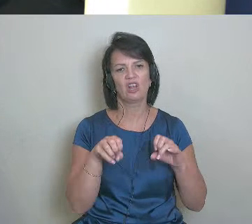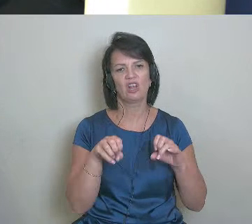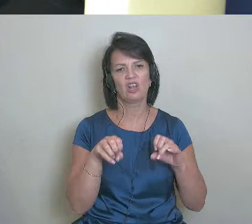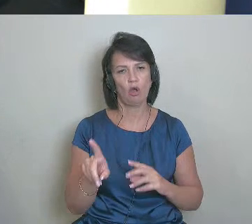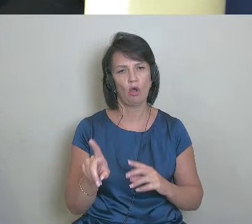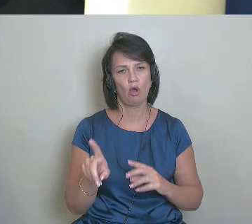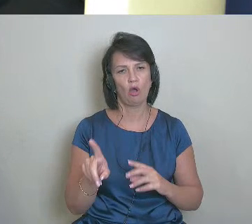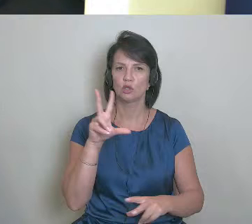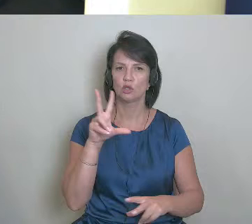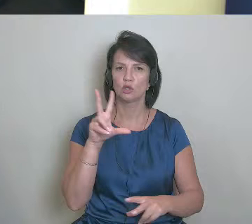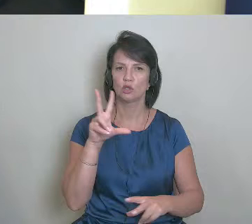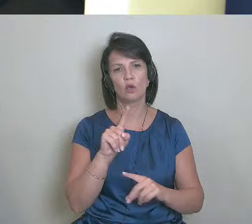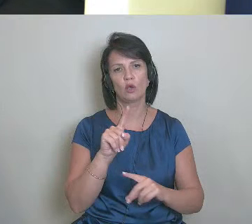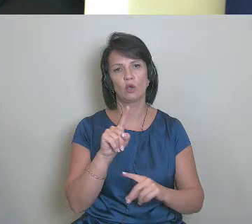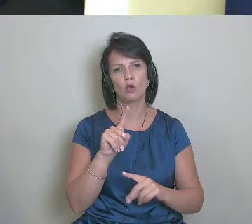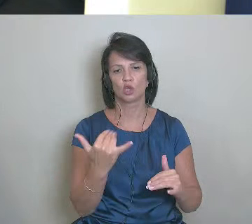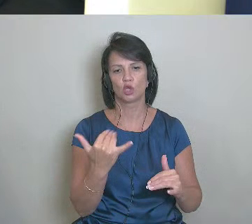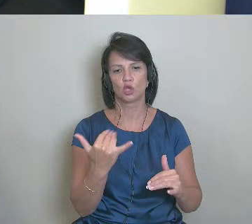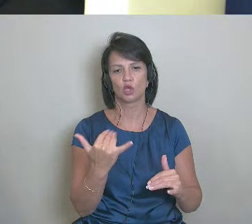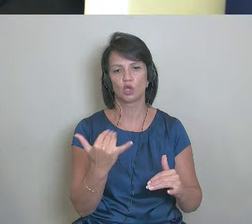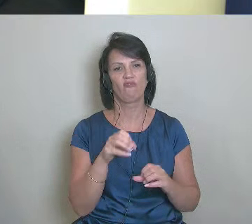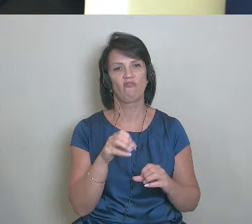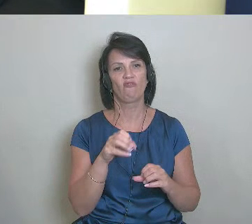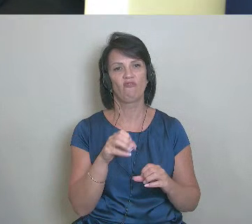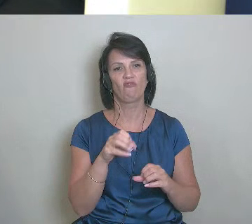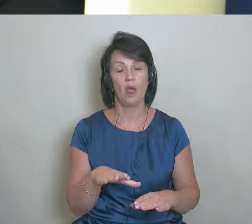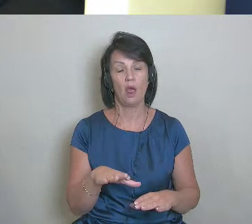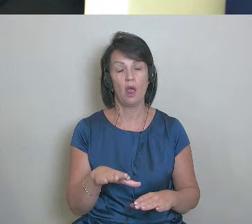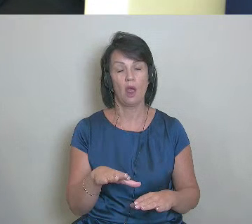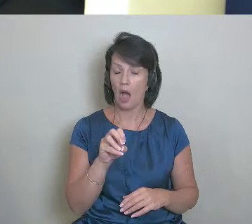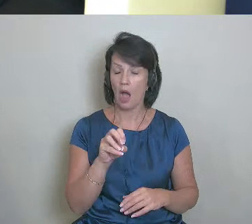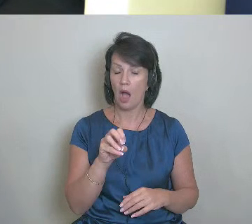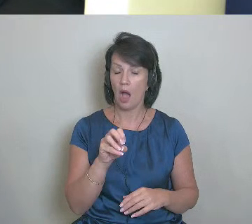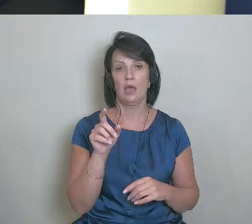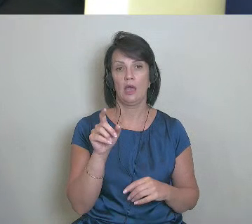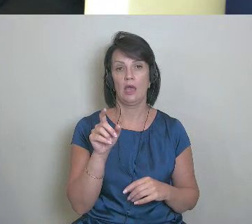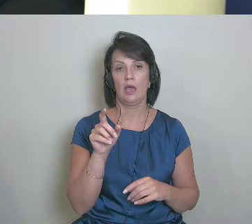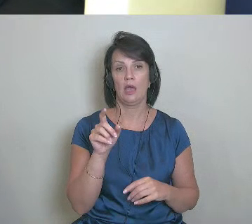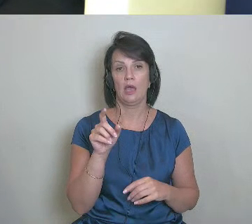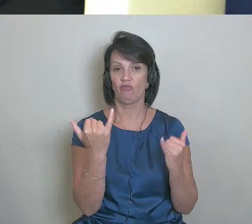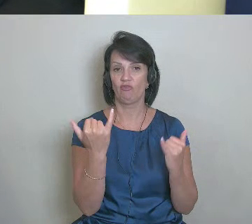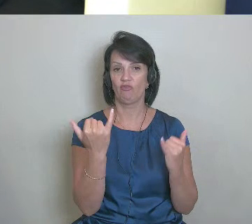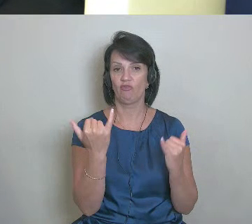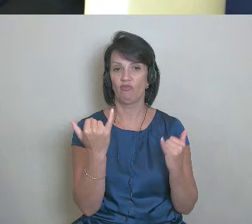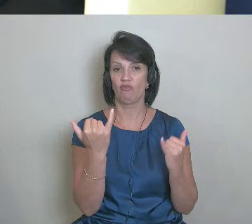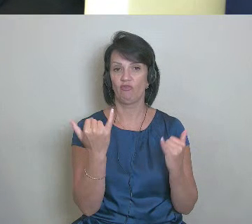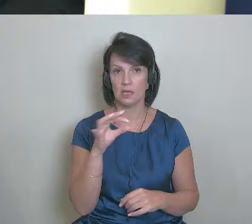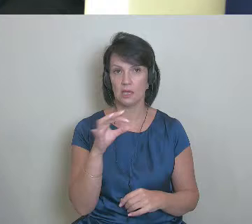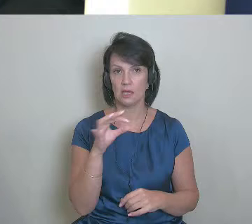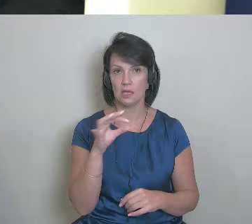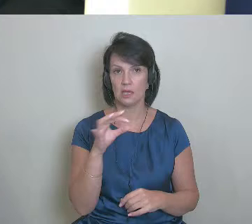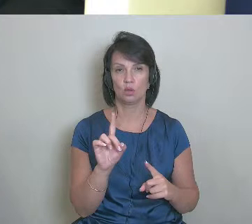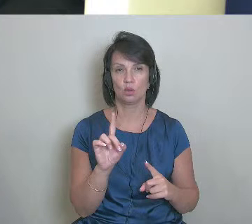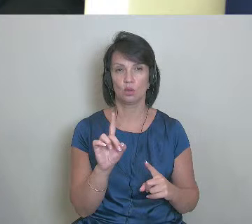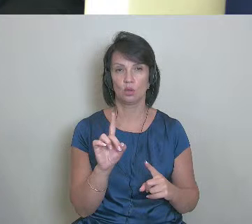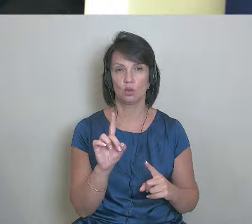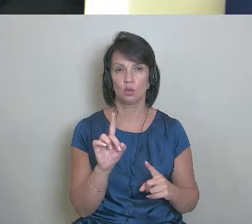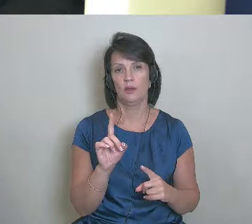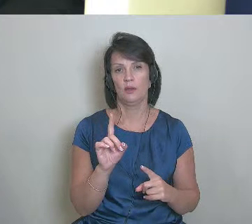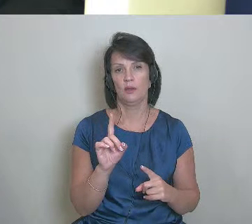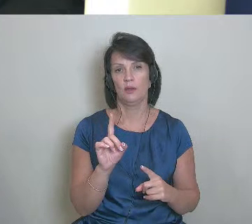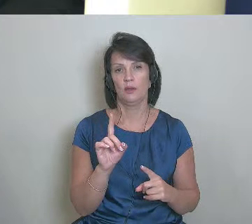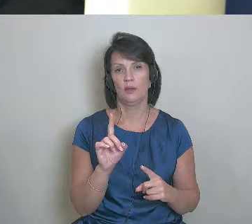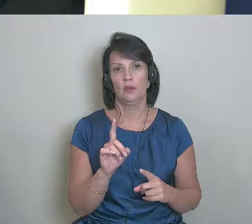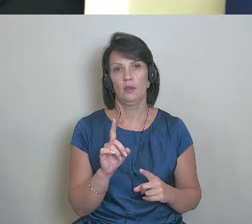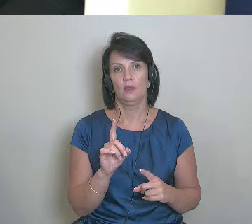issues pending at the moment. Hopefully they are taken care of. At least what you've just said